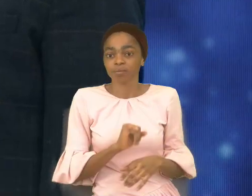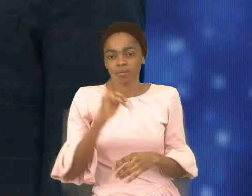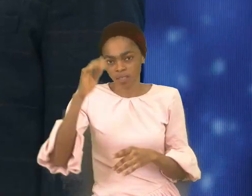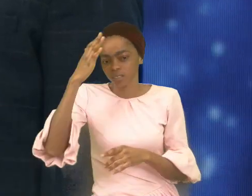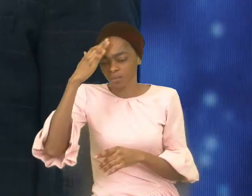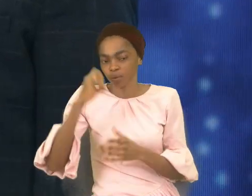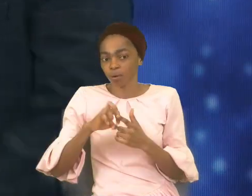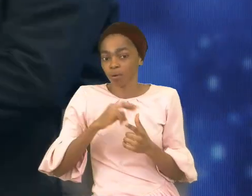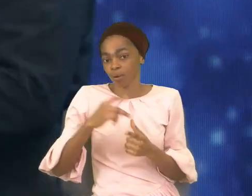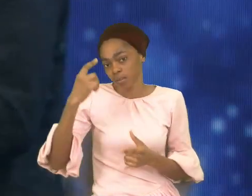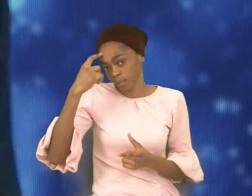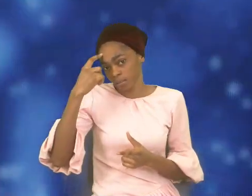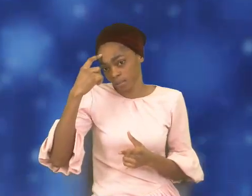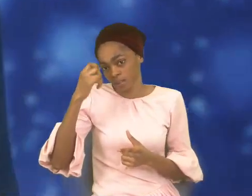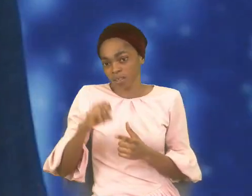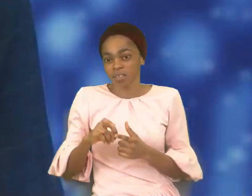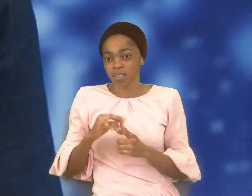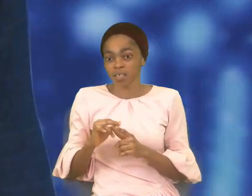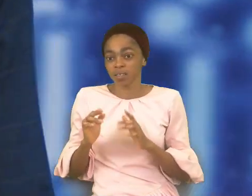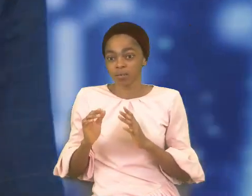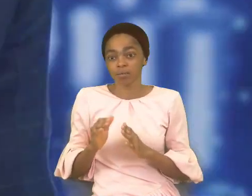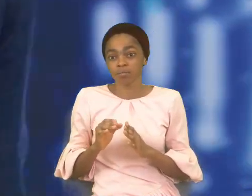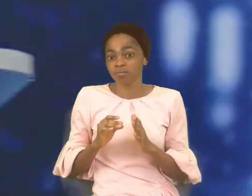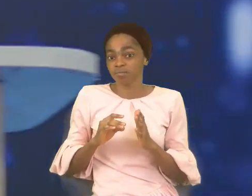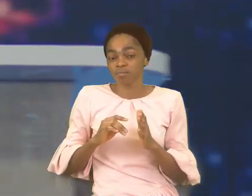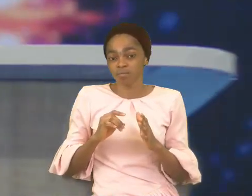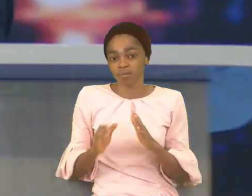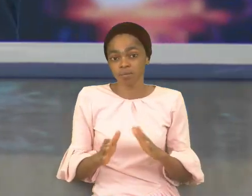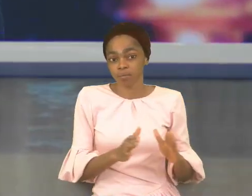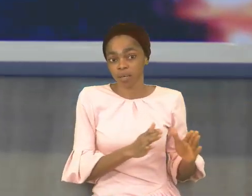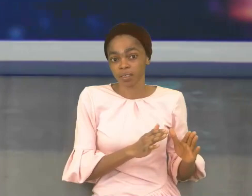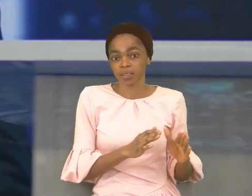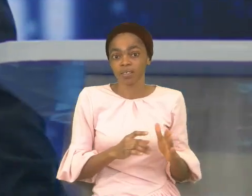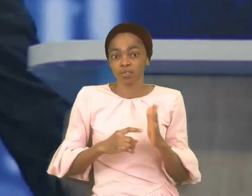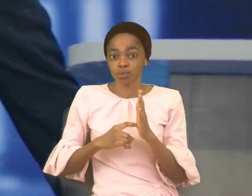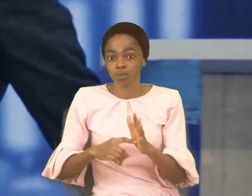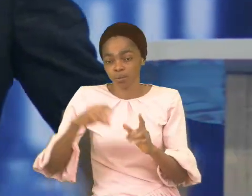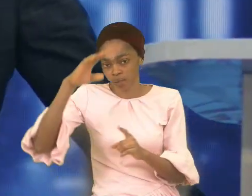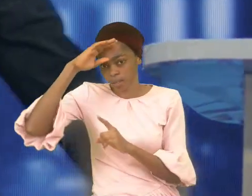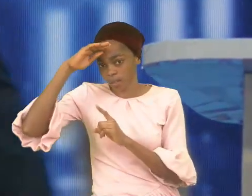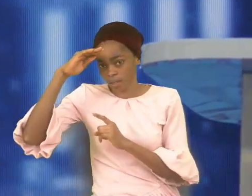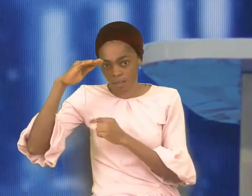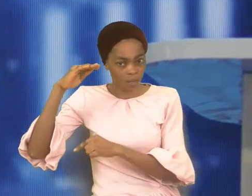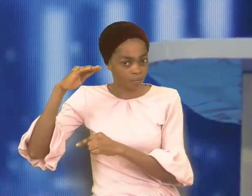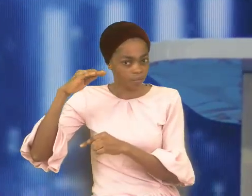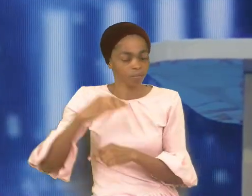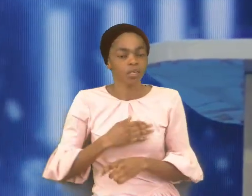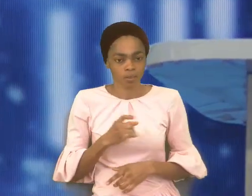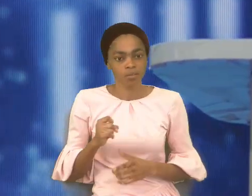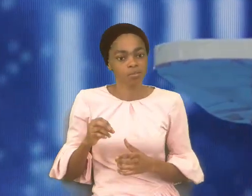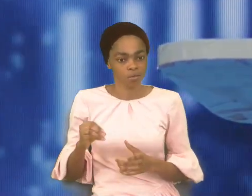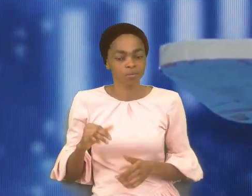him. And so they began. Everybody fell down, and then we are told